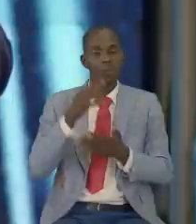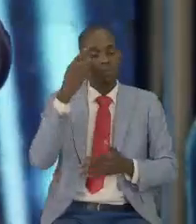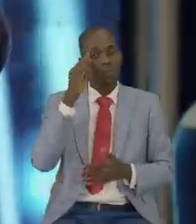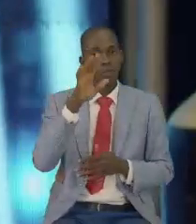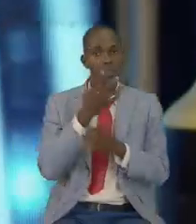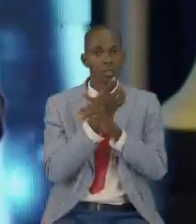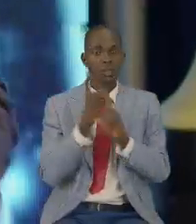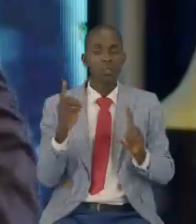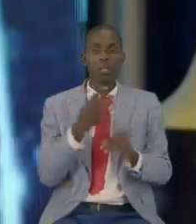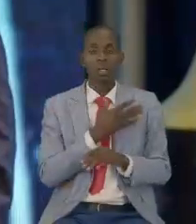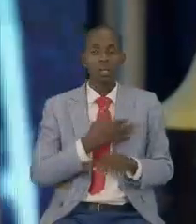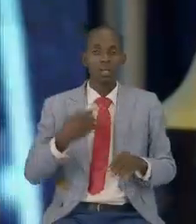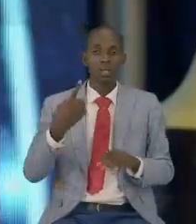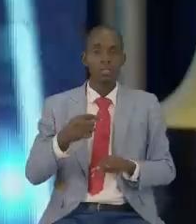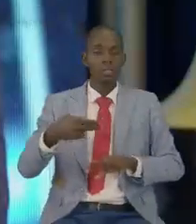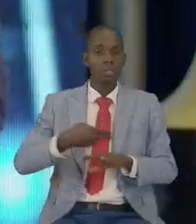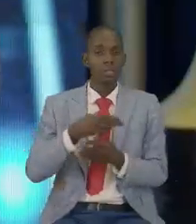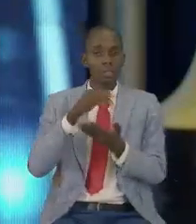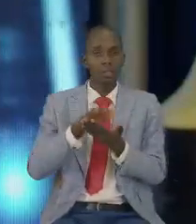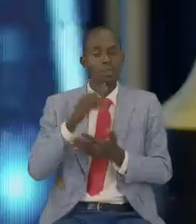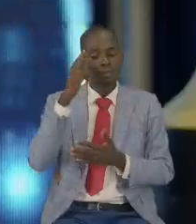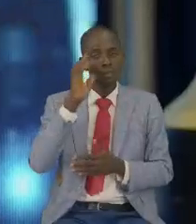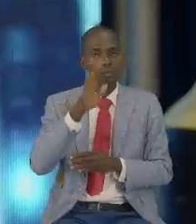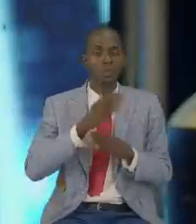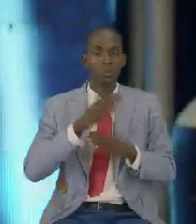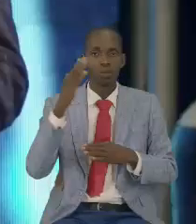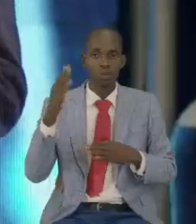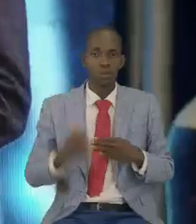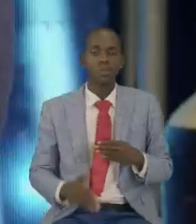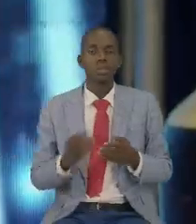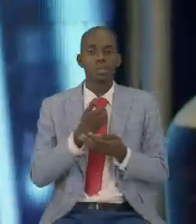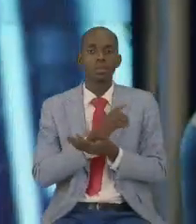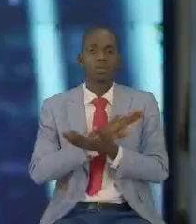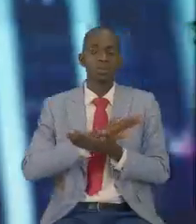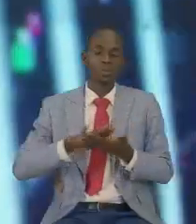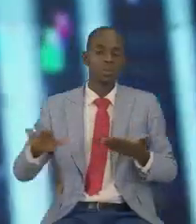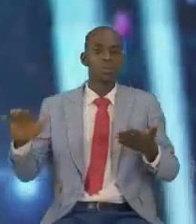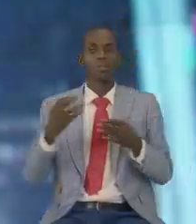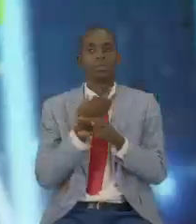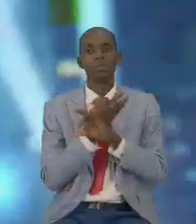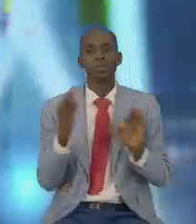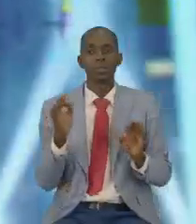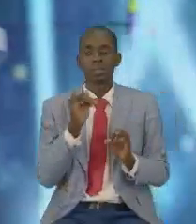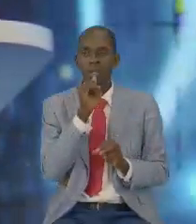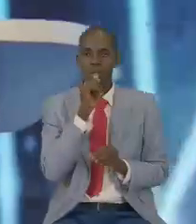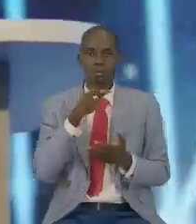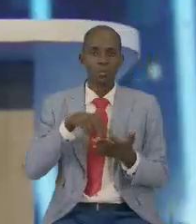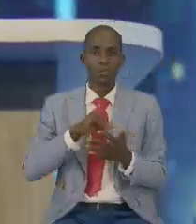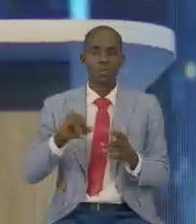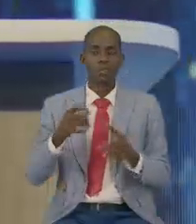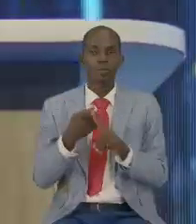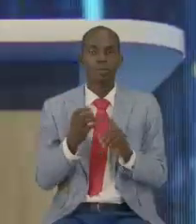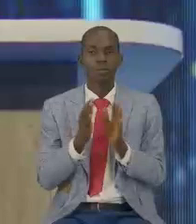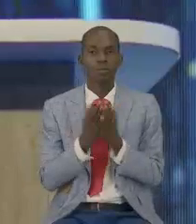total supernatural freedom. I'm reading from Revelation chapter 5. And we're looking at verse